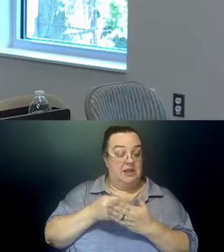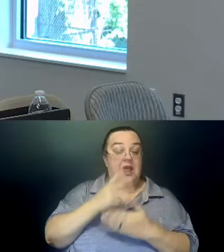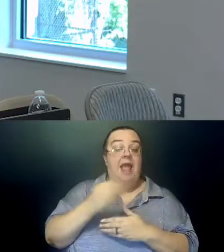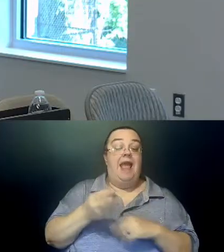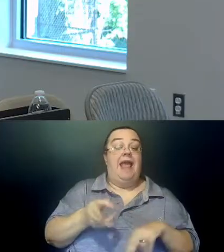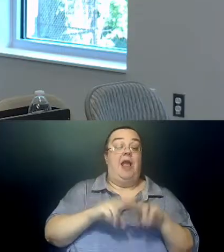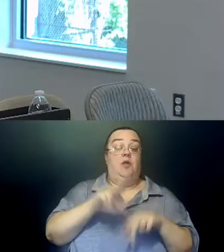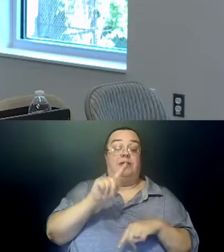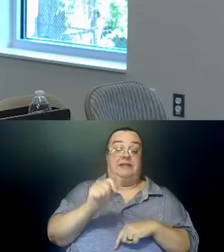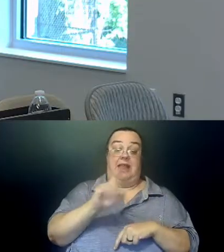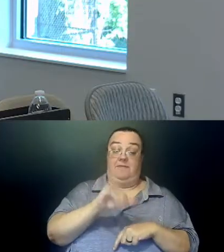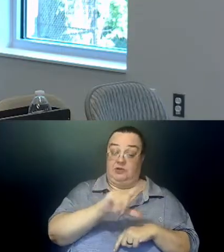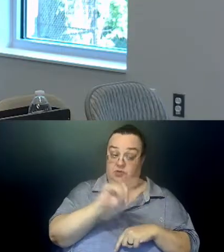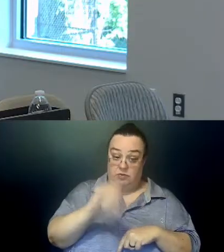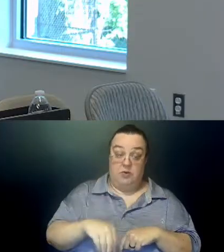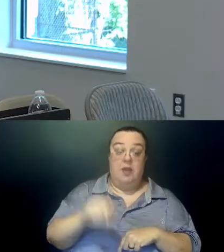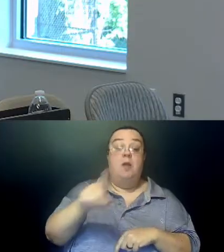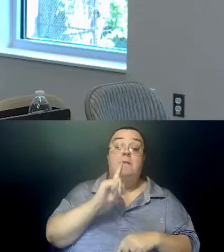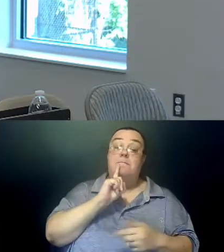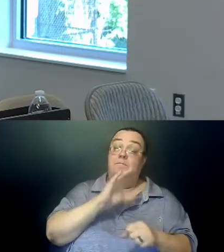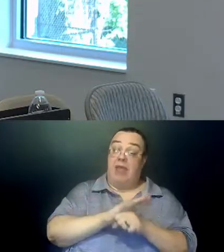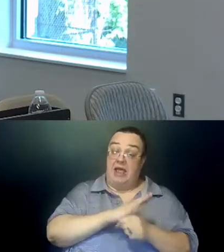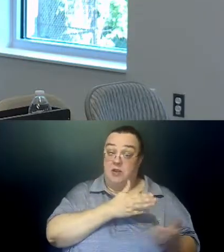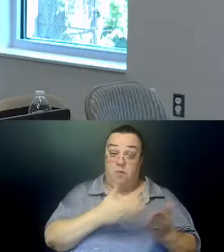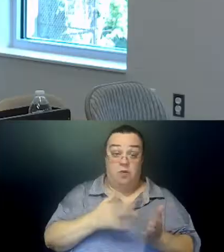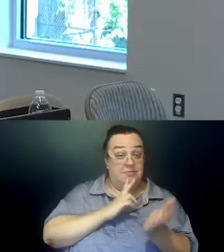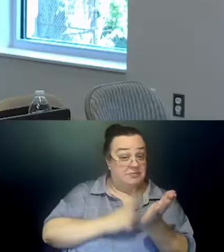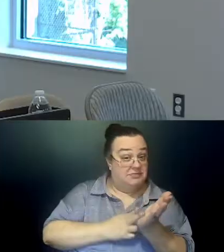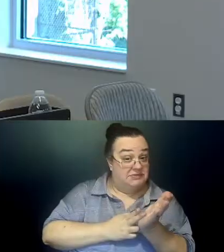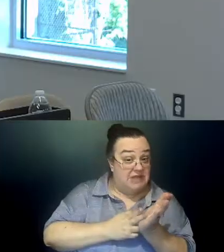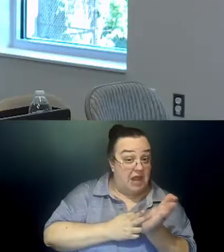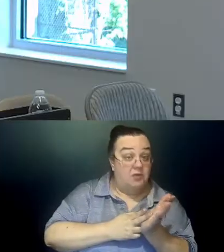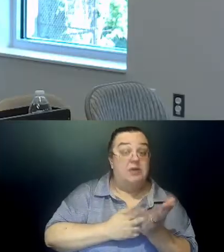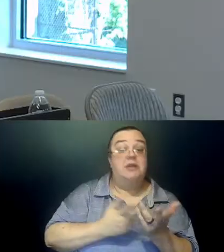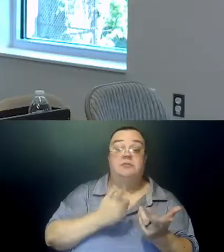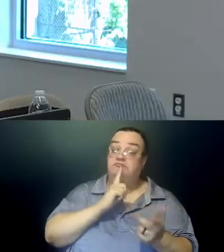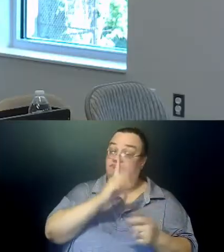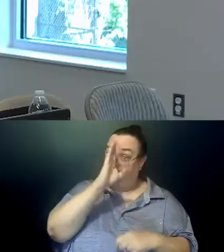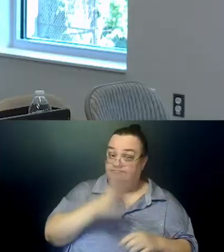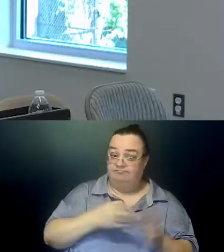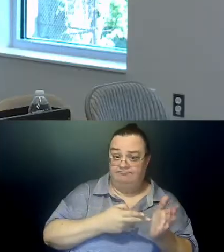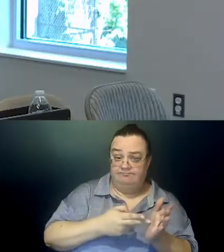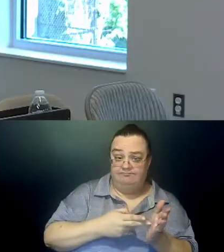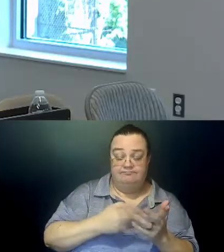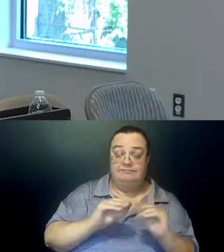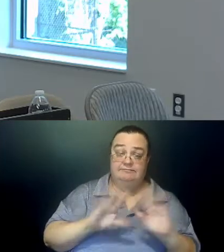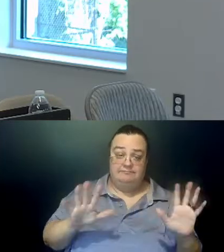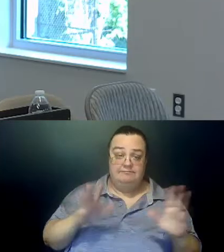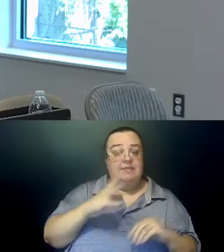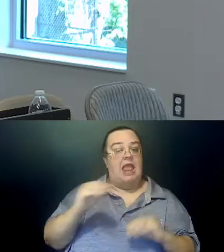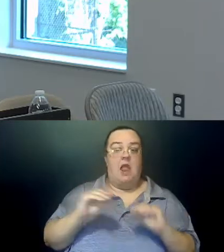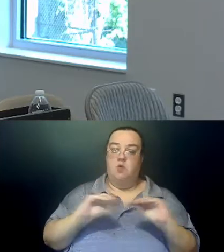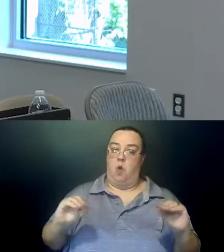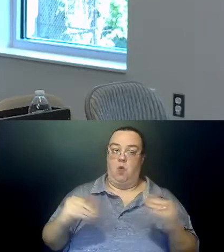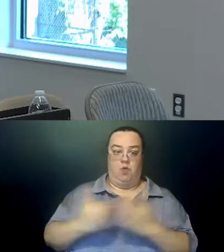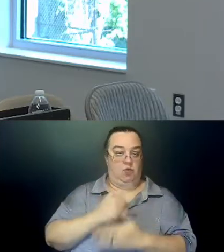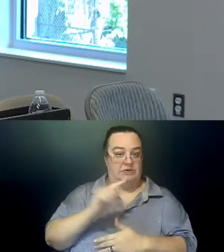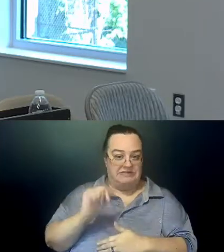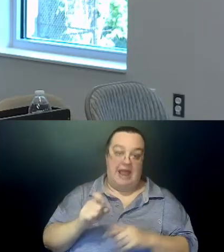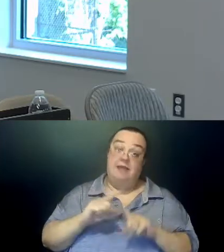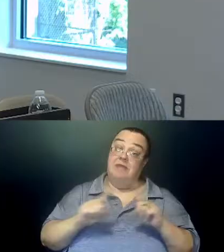You pledged to bring integrity, transparency, and no new taxes. Yet, here we